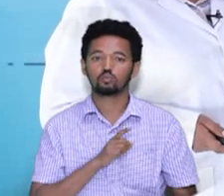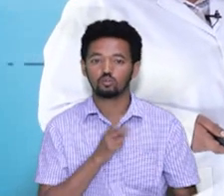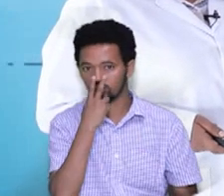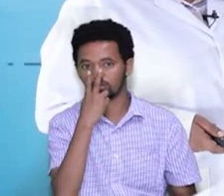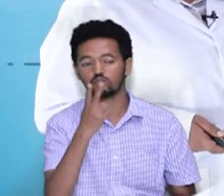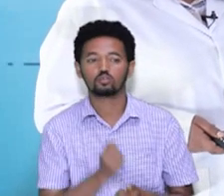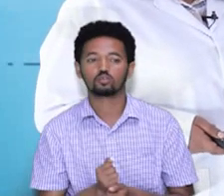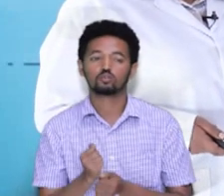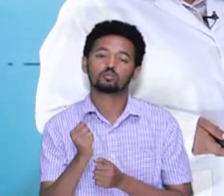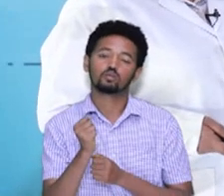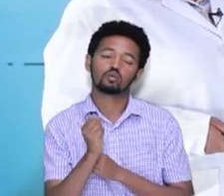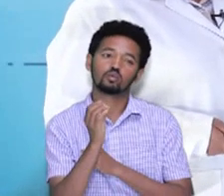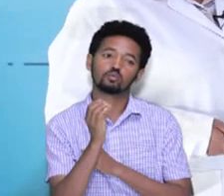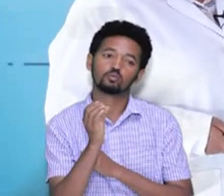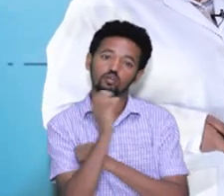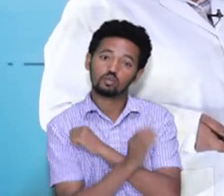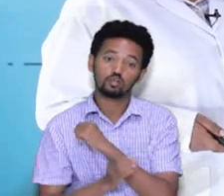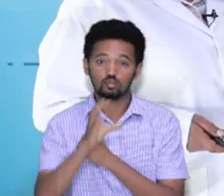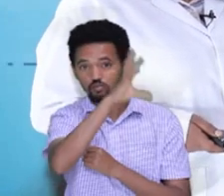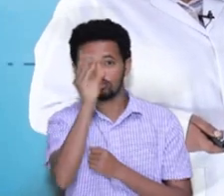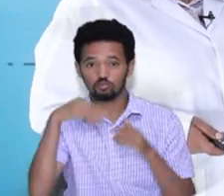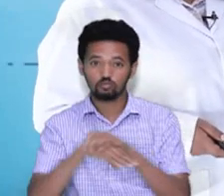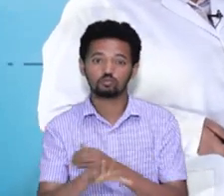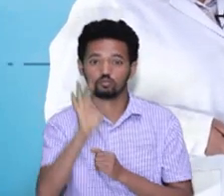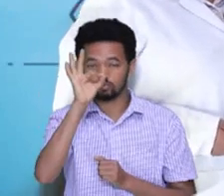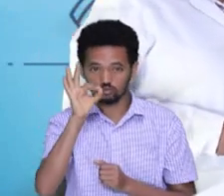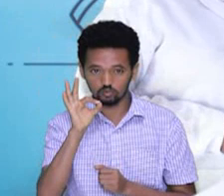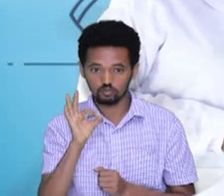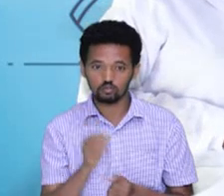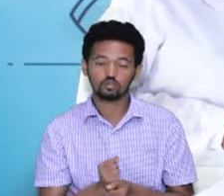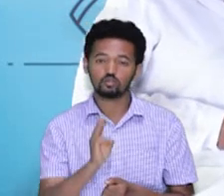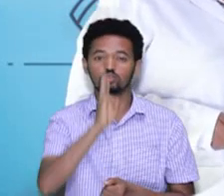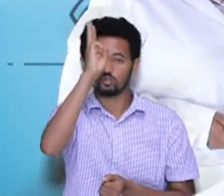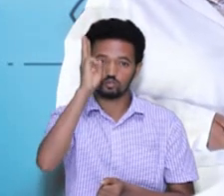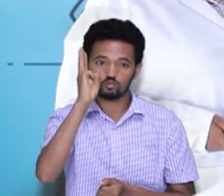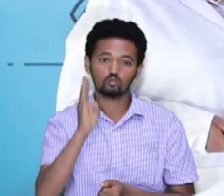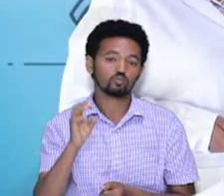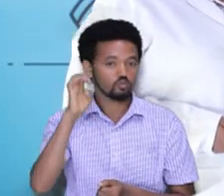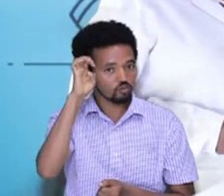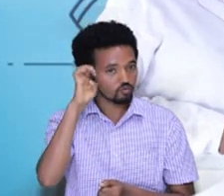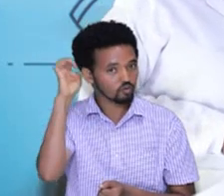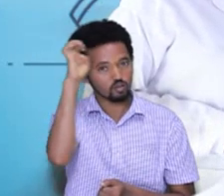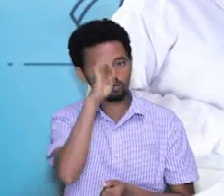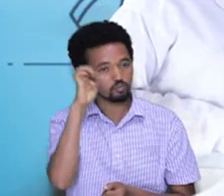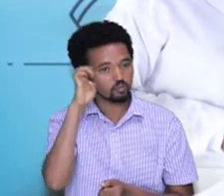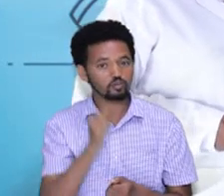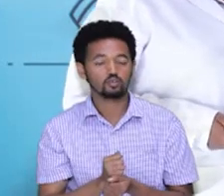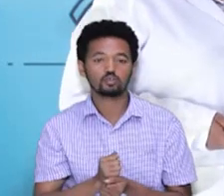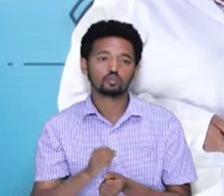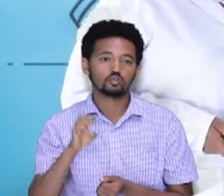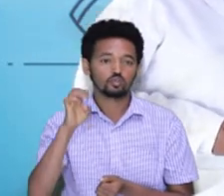relative location of Africa, Africa is found south of Europe, southwest of